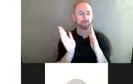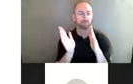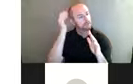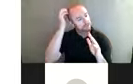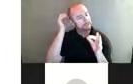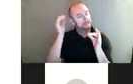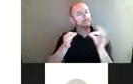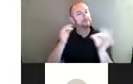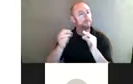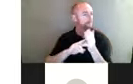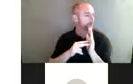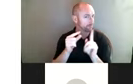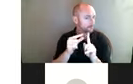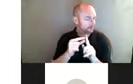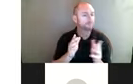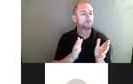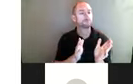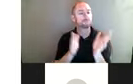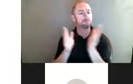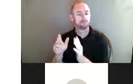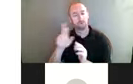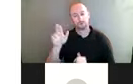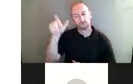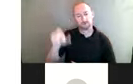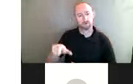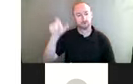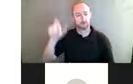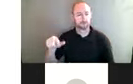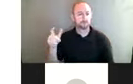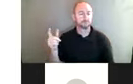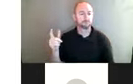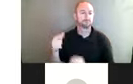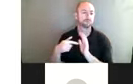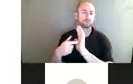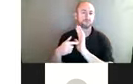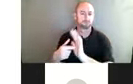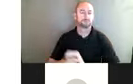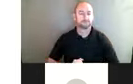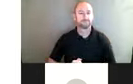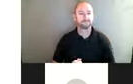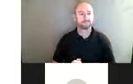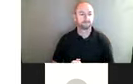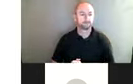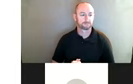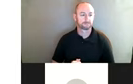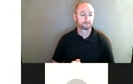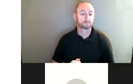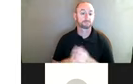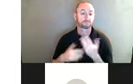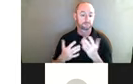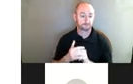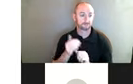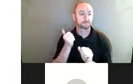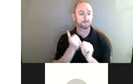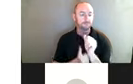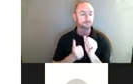provide a brief description. And then in that far right column, it shows some examples. And so each